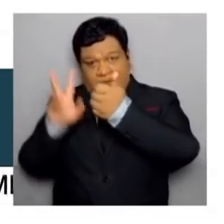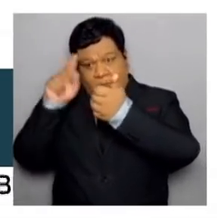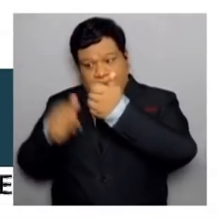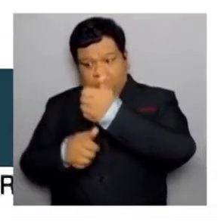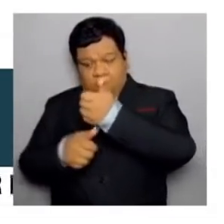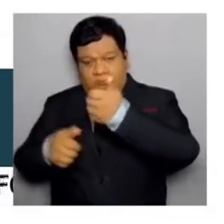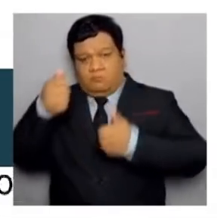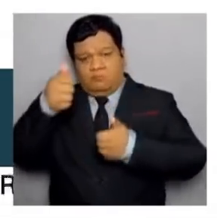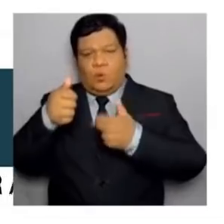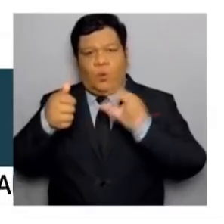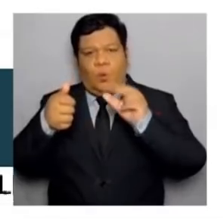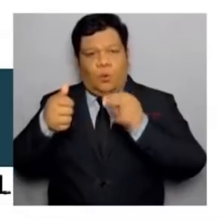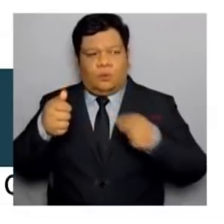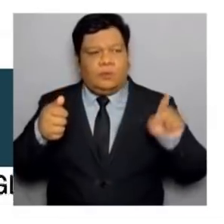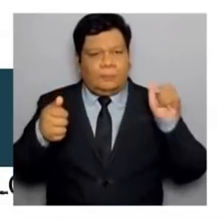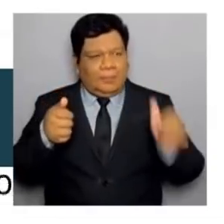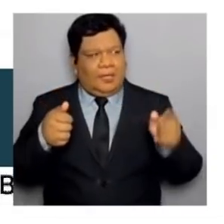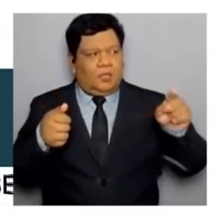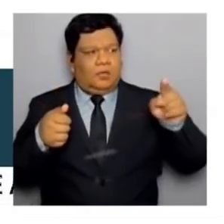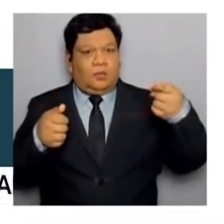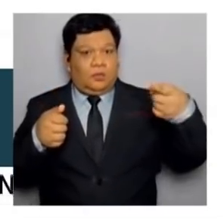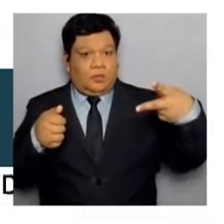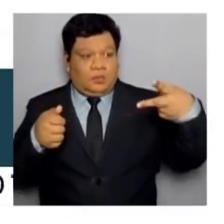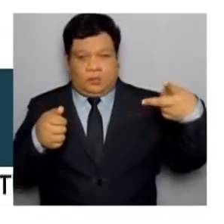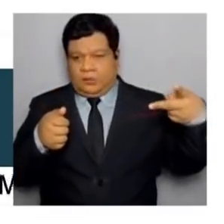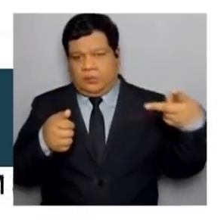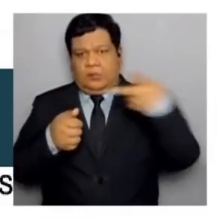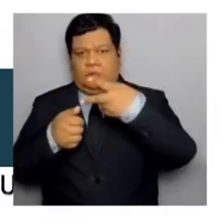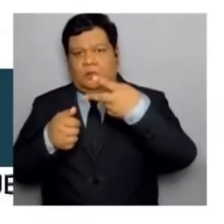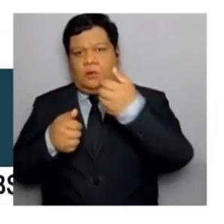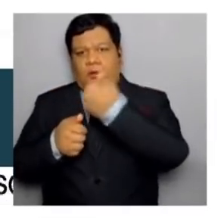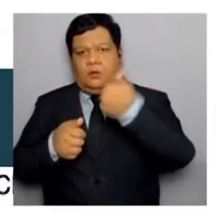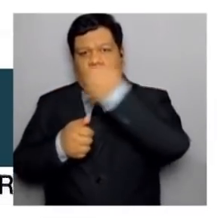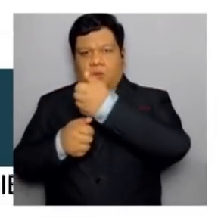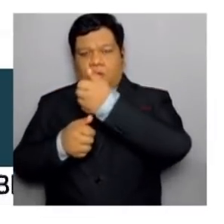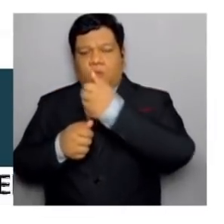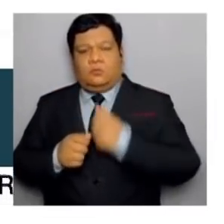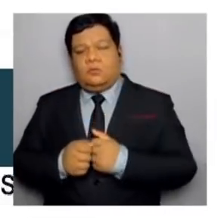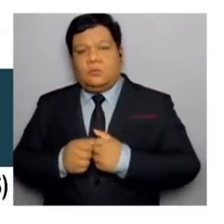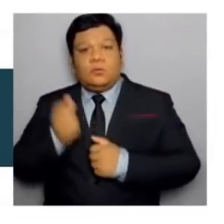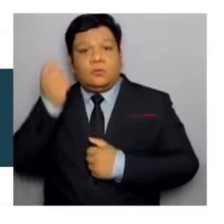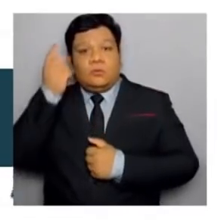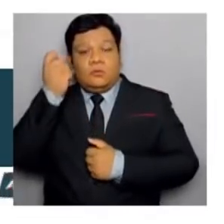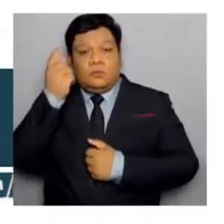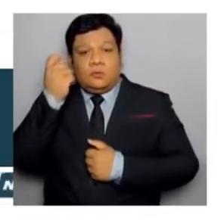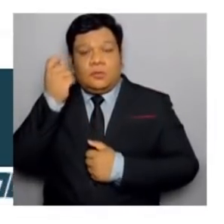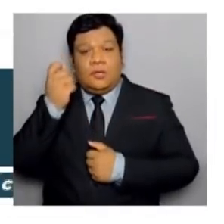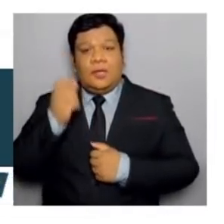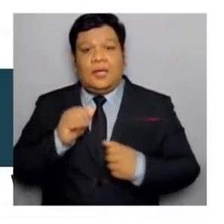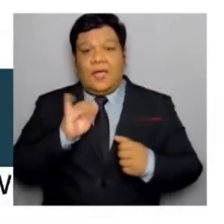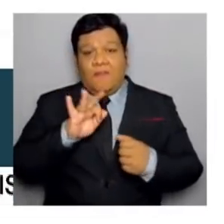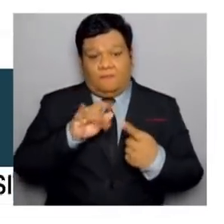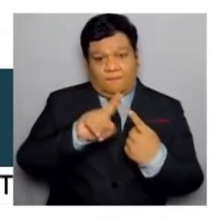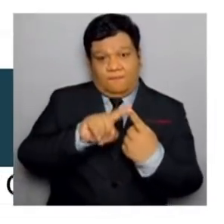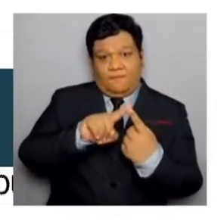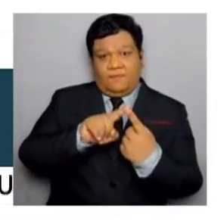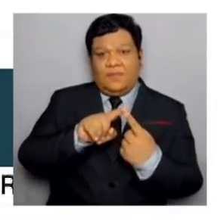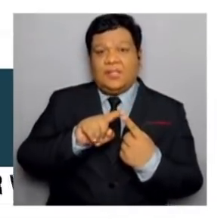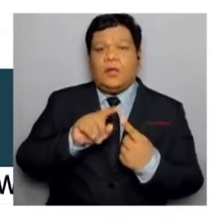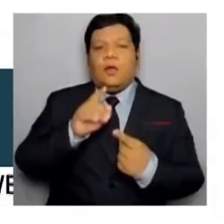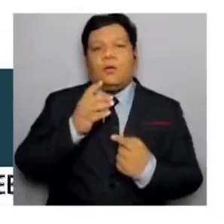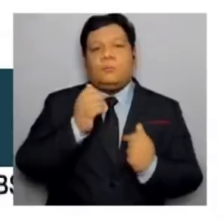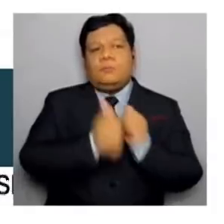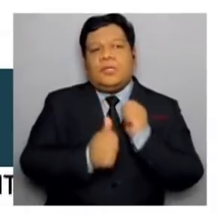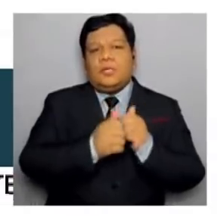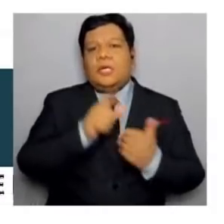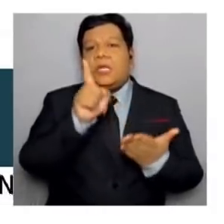vice president. So again, pag cancellation case, klaro na yung second placer yung uupo. Pag